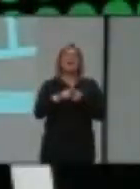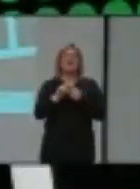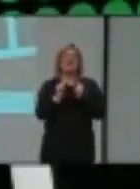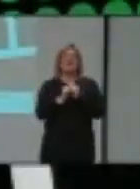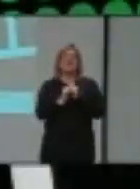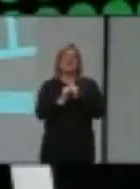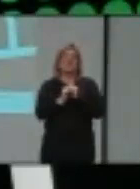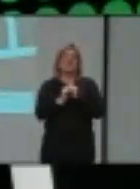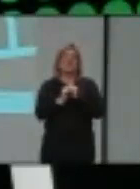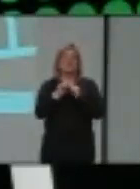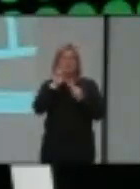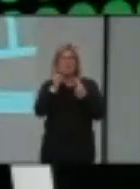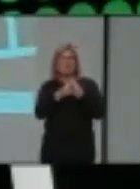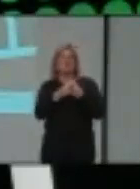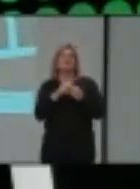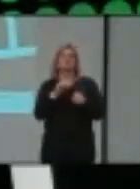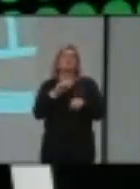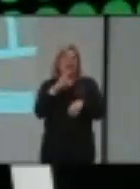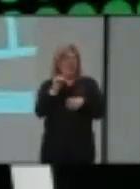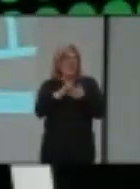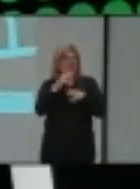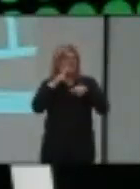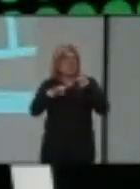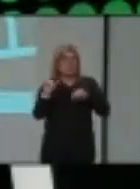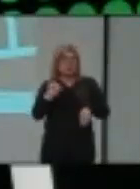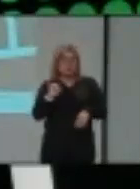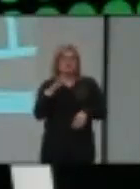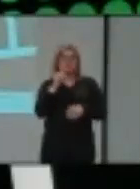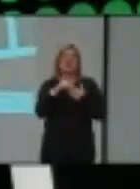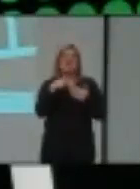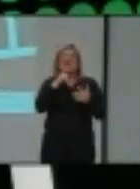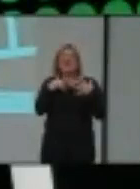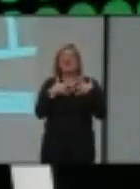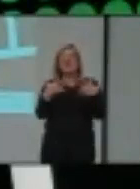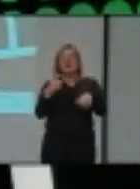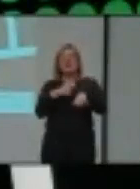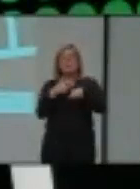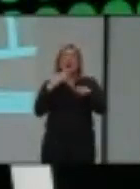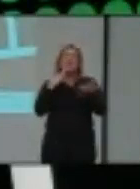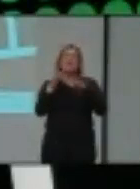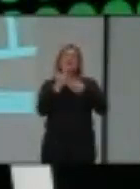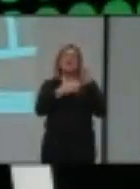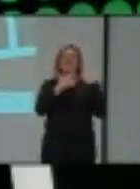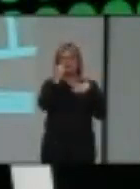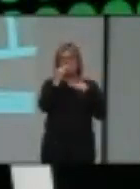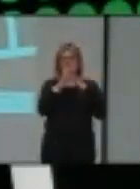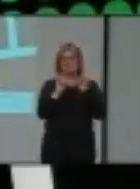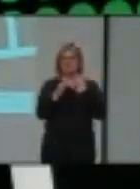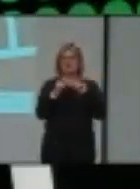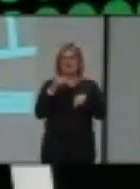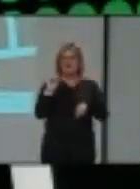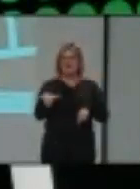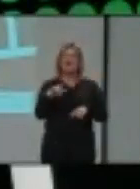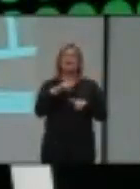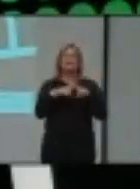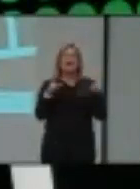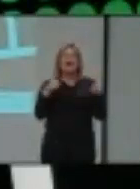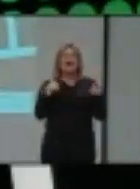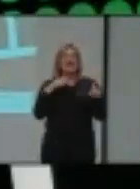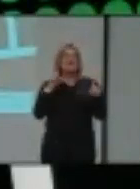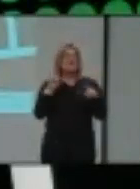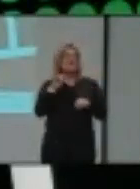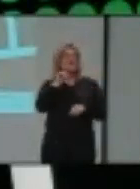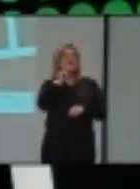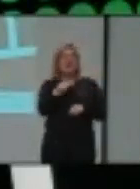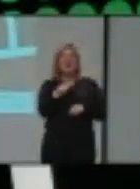sedation, which is also fun. And I may or may not have time to tell you some funny stories about that as well. I did